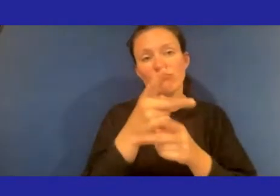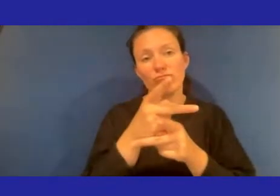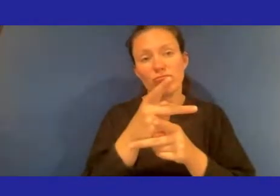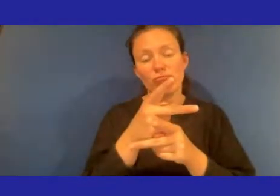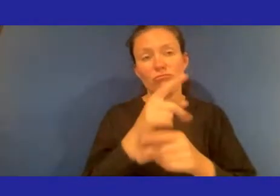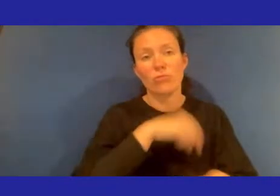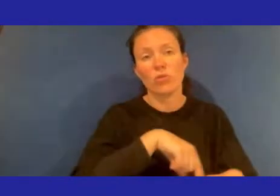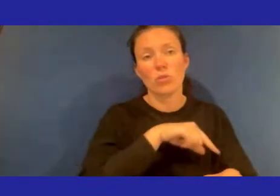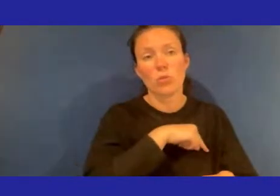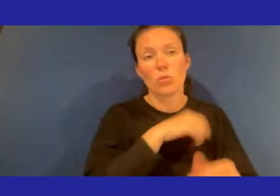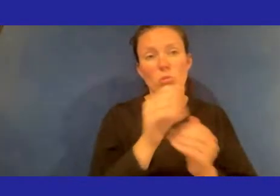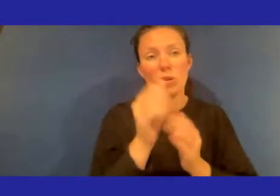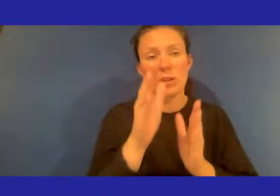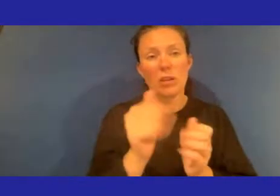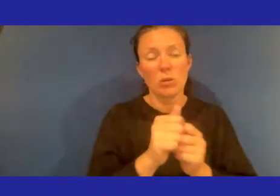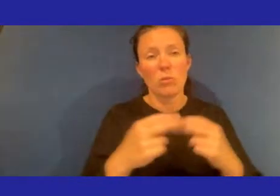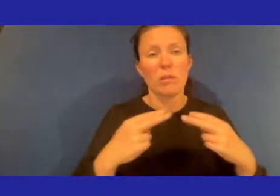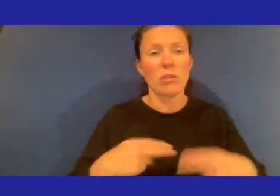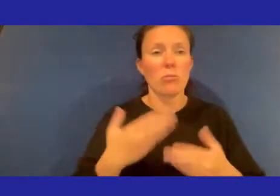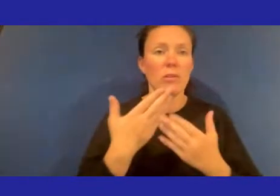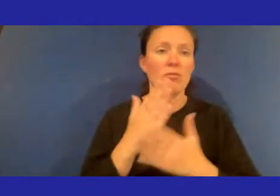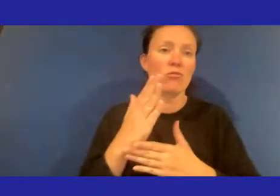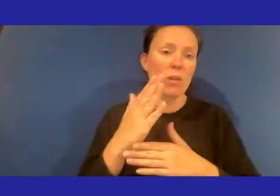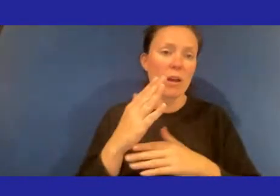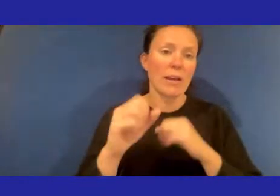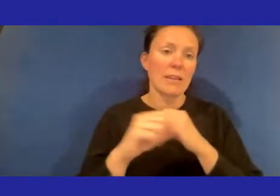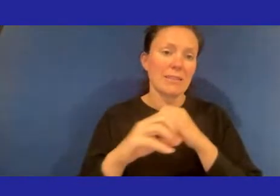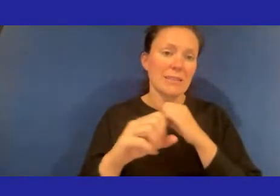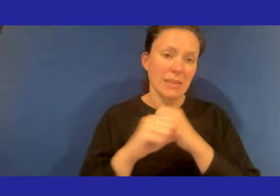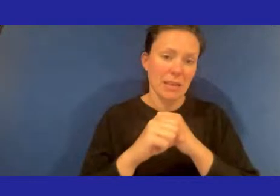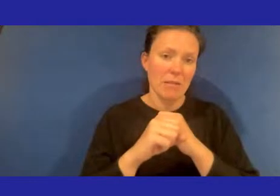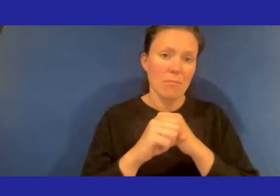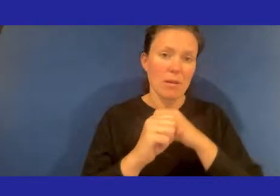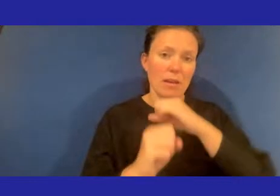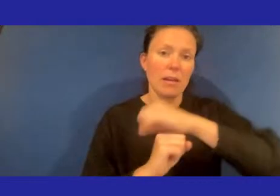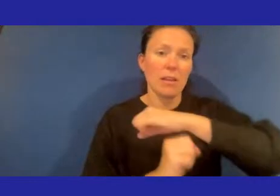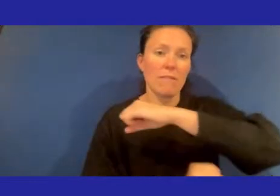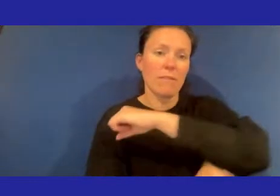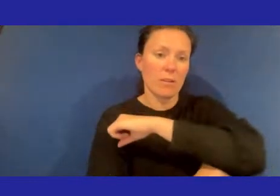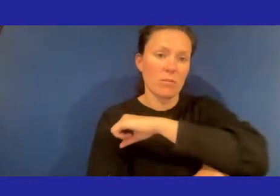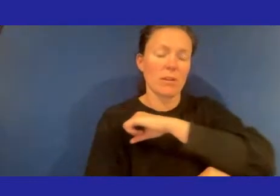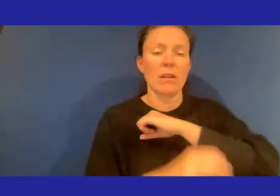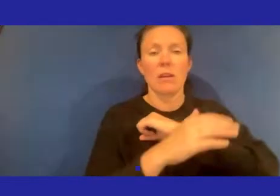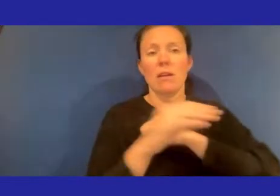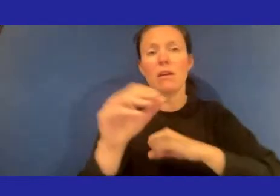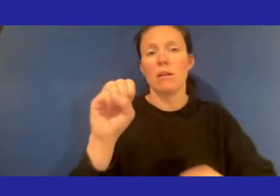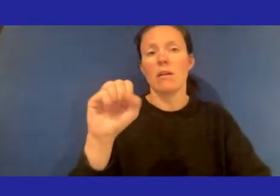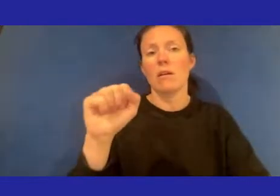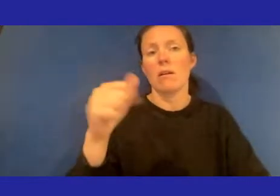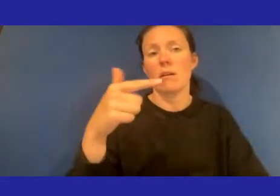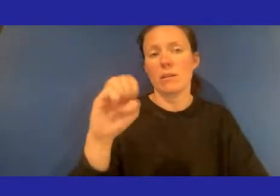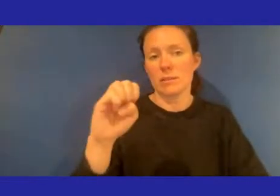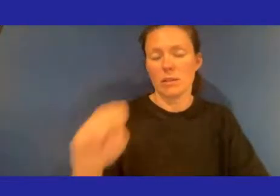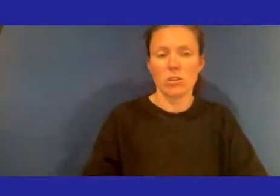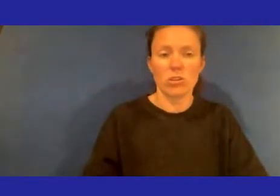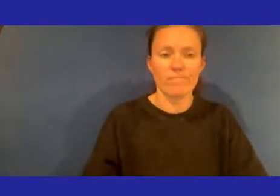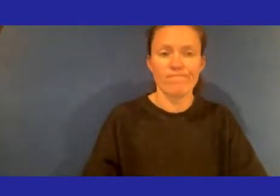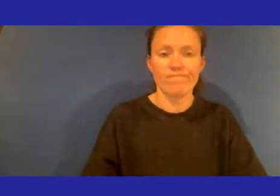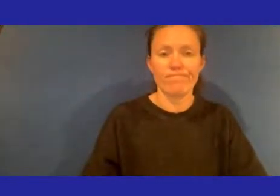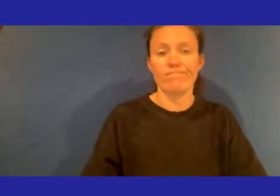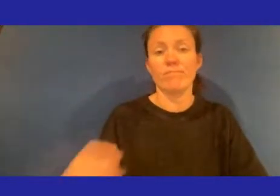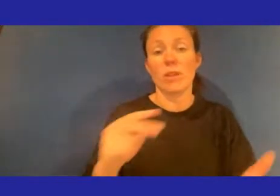Rights Campaign Foundation and SAGE. Across all participating nursing homes throughout the nation,